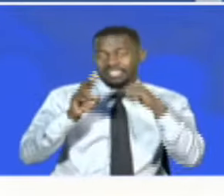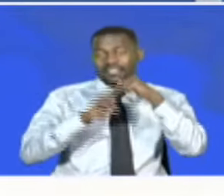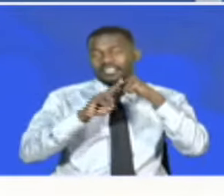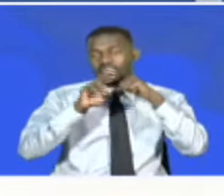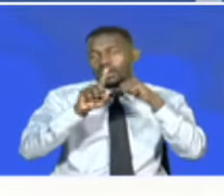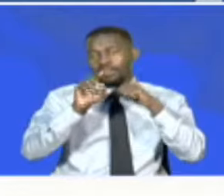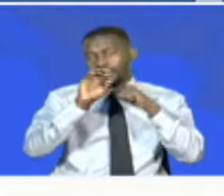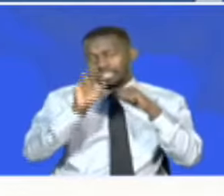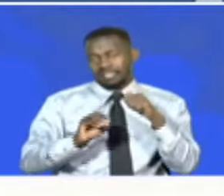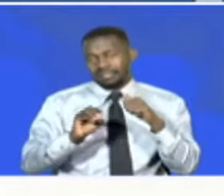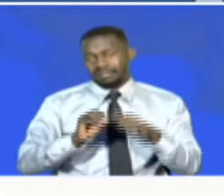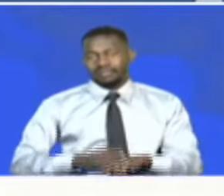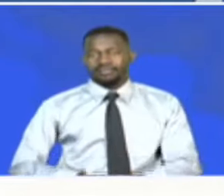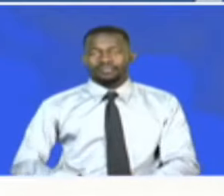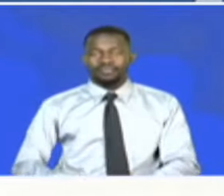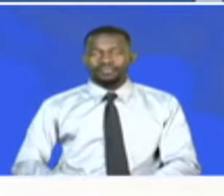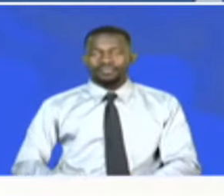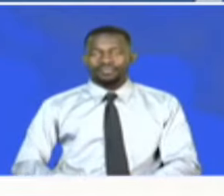candidates.